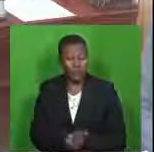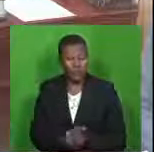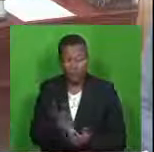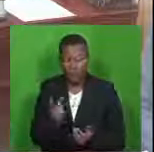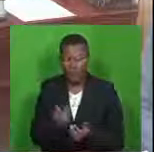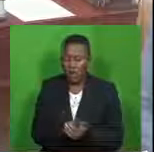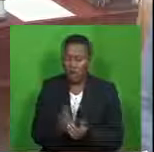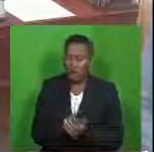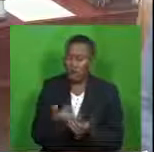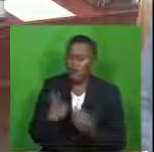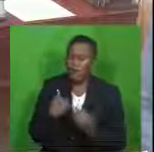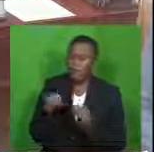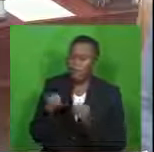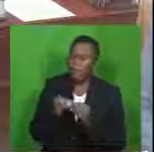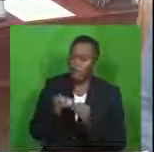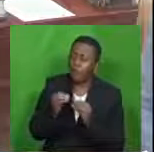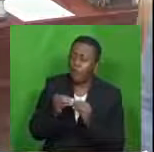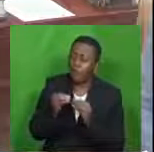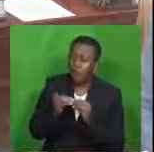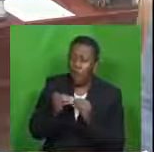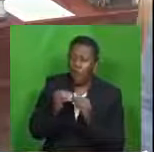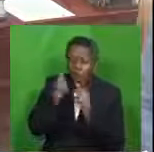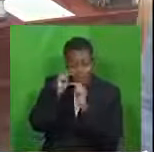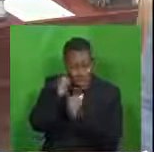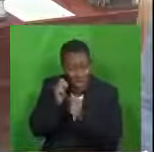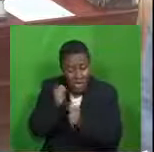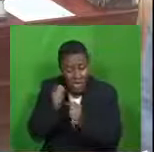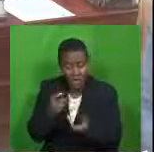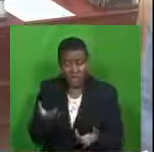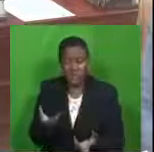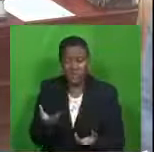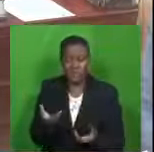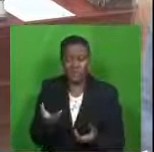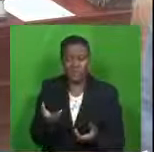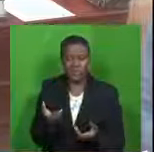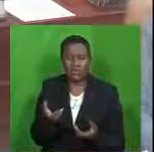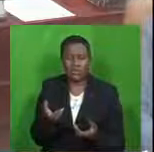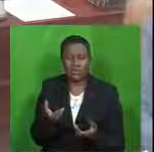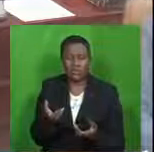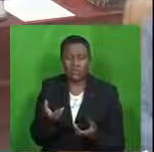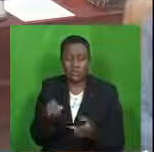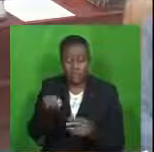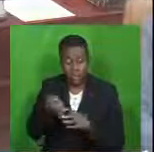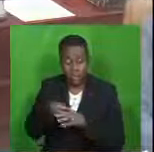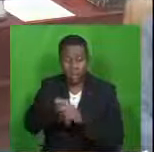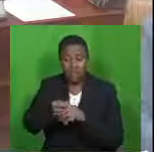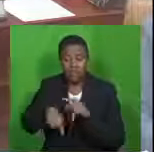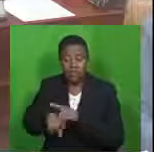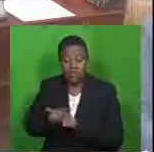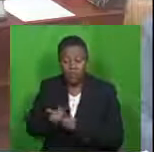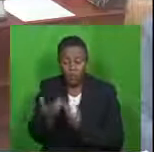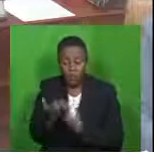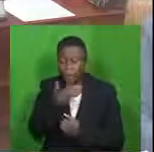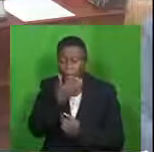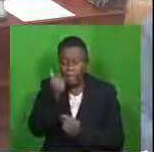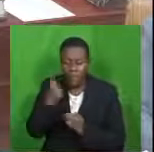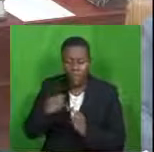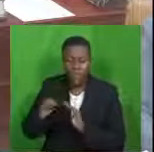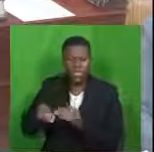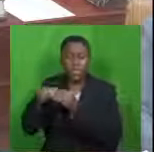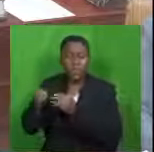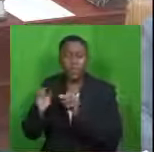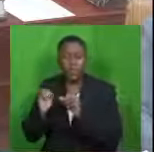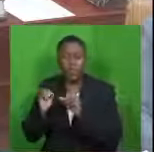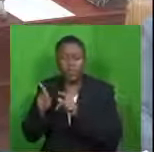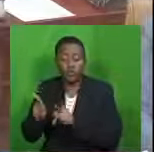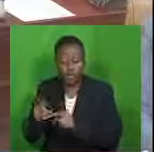of talents in football. And, Mr. Speaker, the better we provide them opportunities today, there